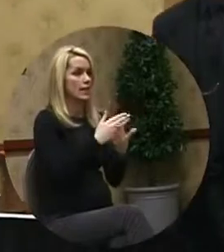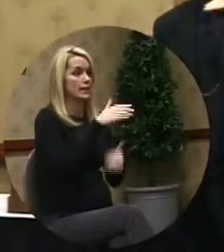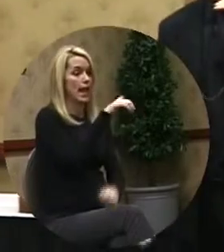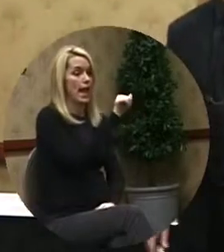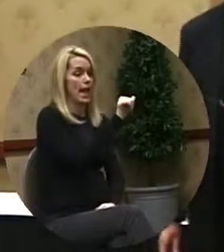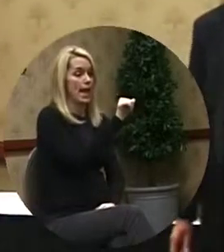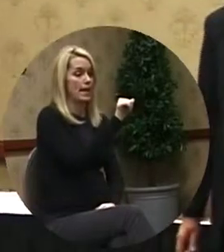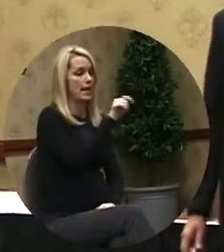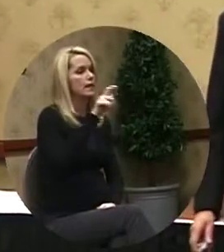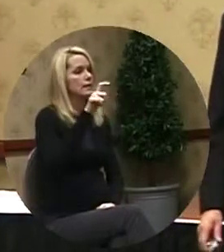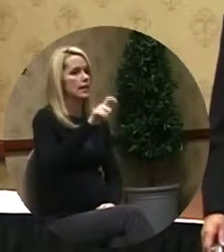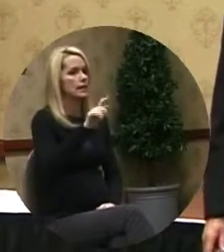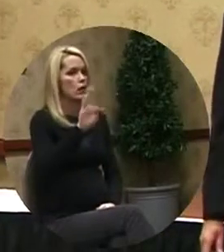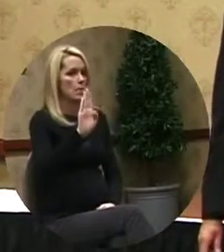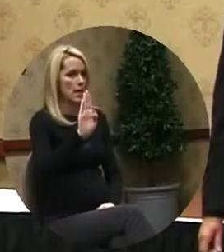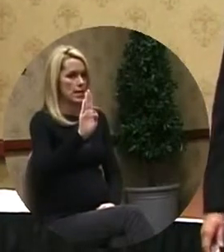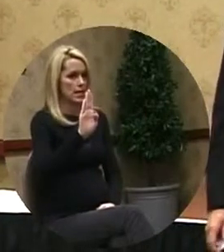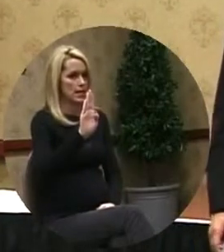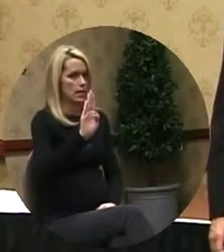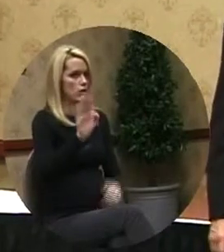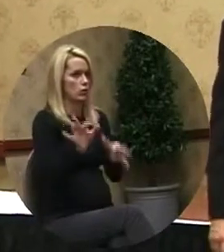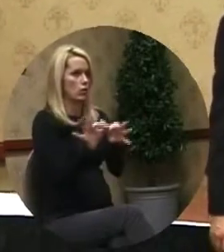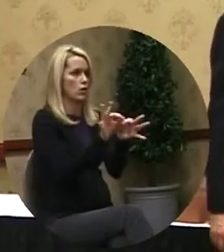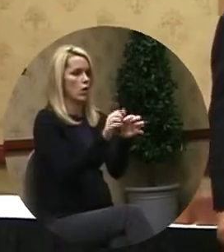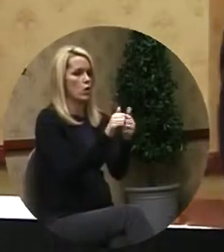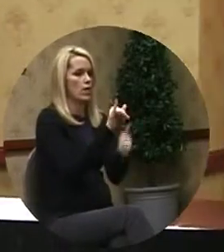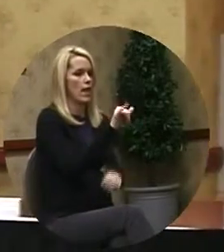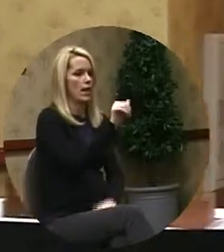A, and as necessary, B, to go with it.